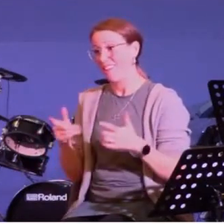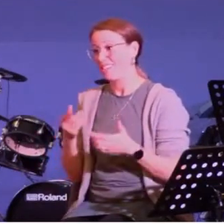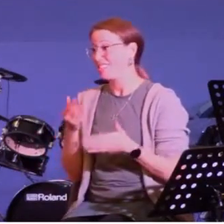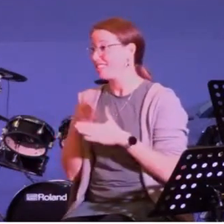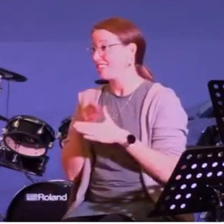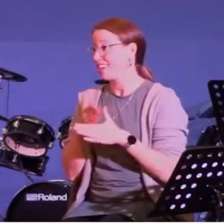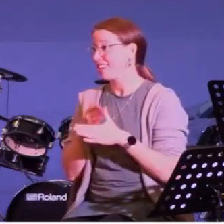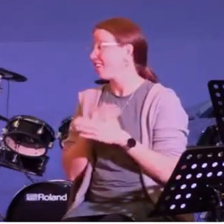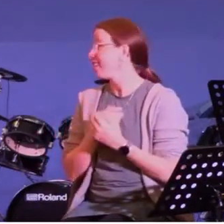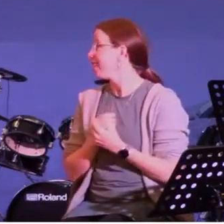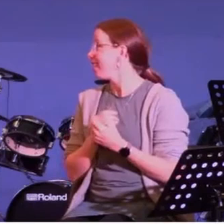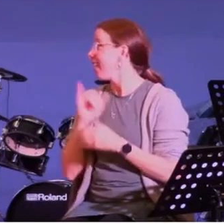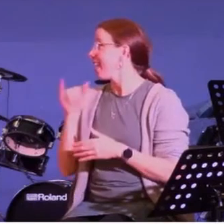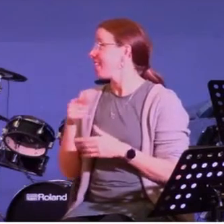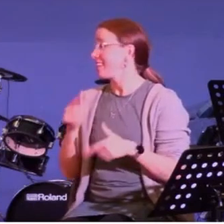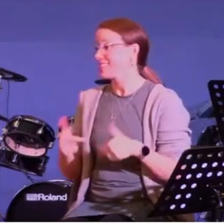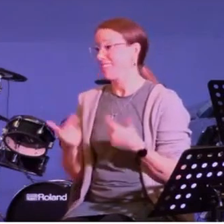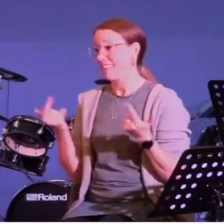why.